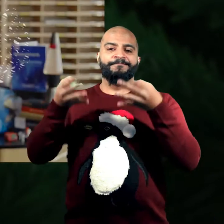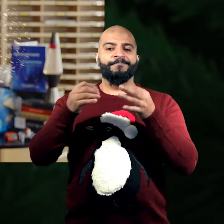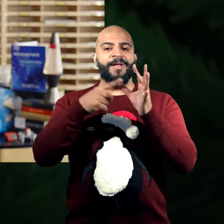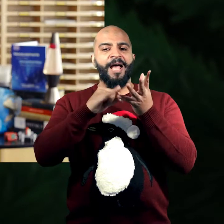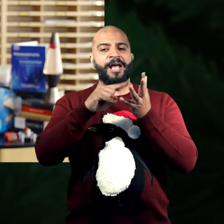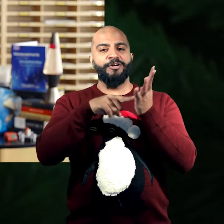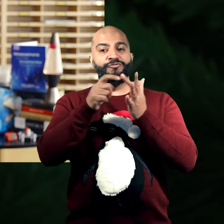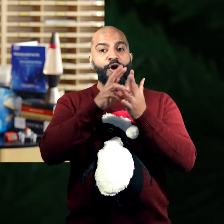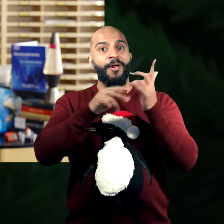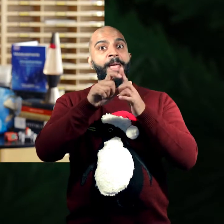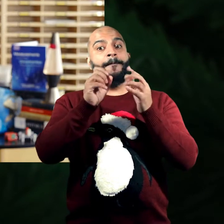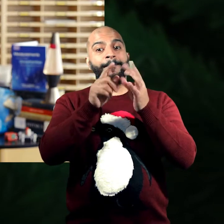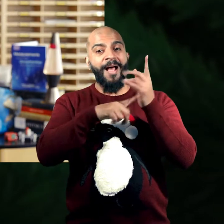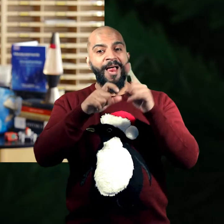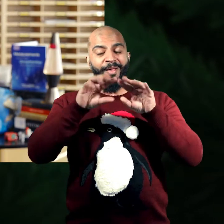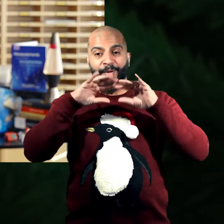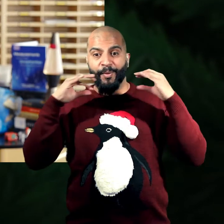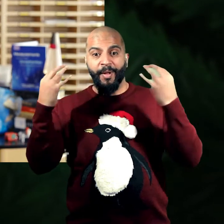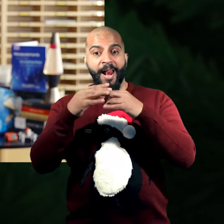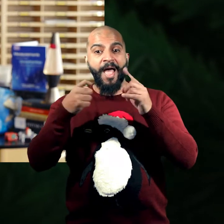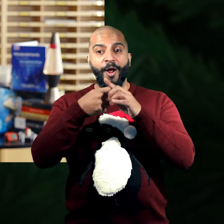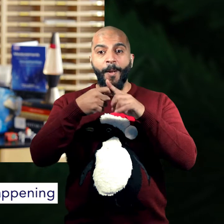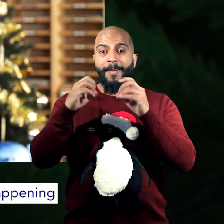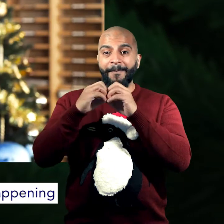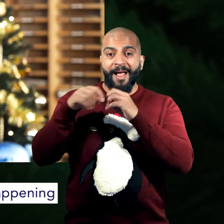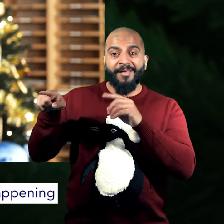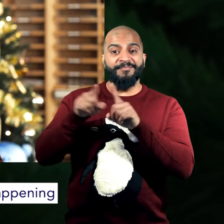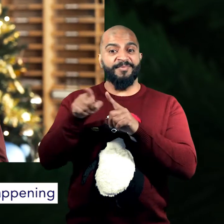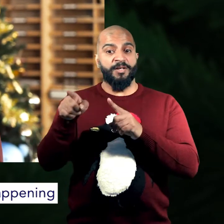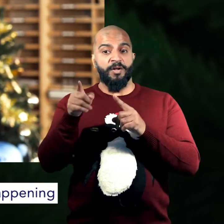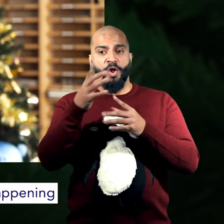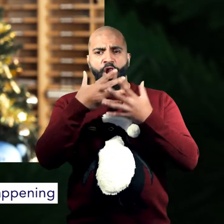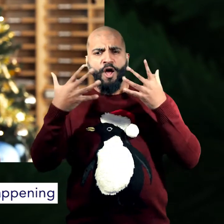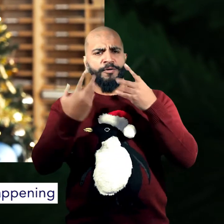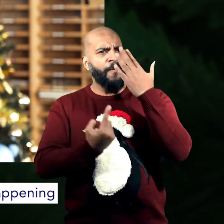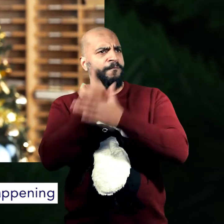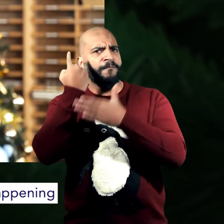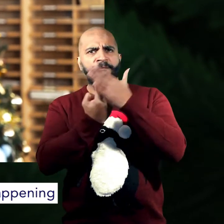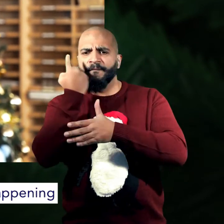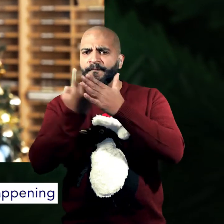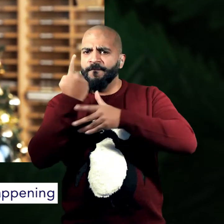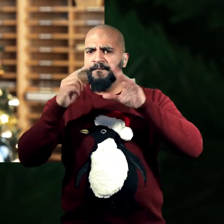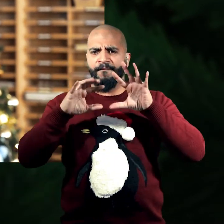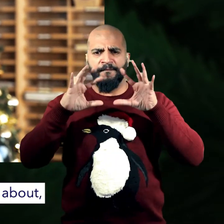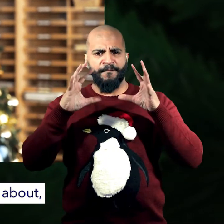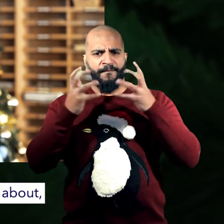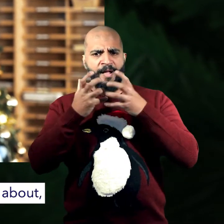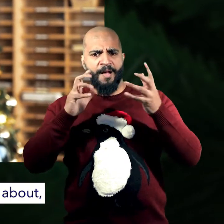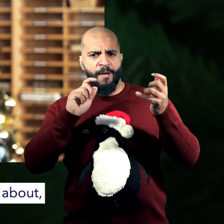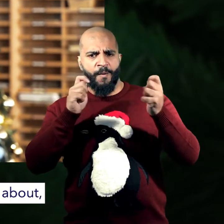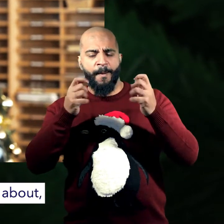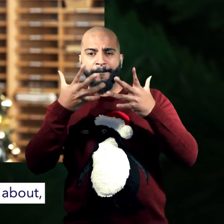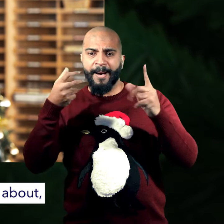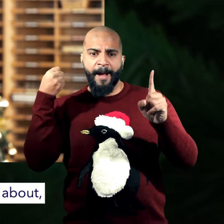shaping something like the asteroid belt or the Kuiper belt. So after this, you might also get a lot of collisions happening where there